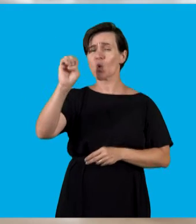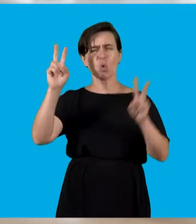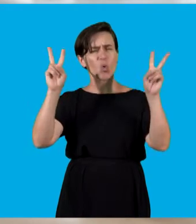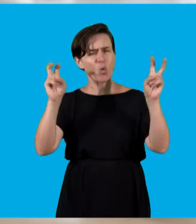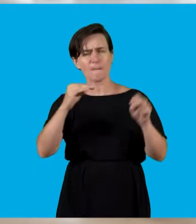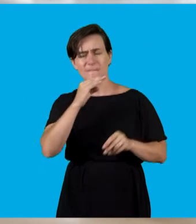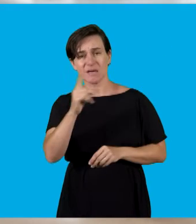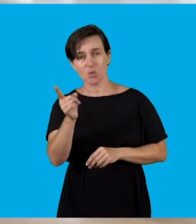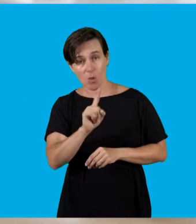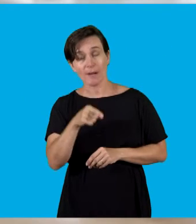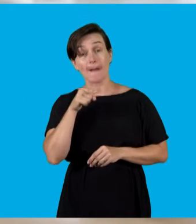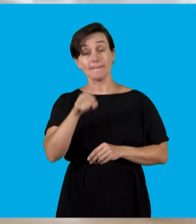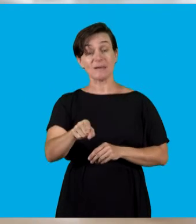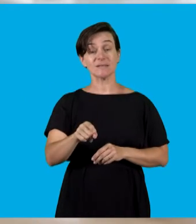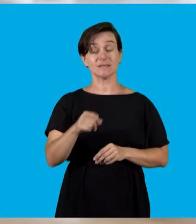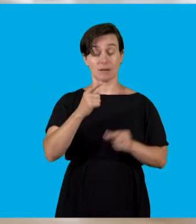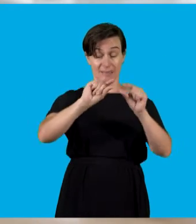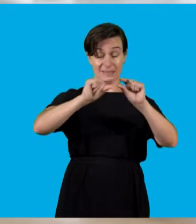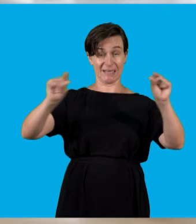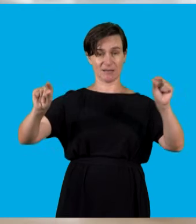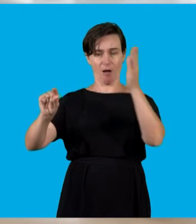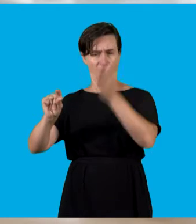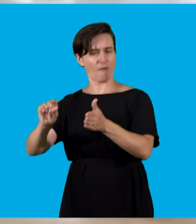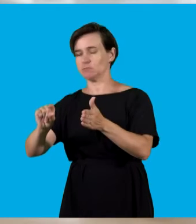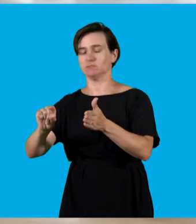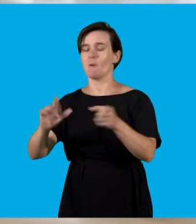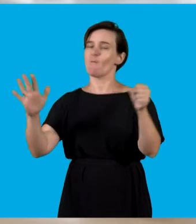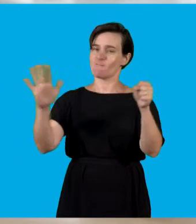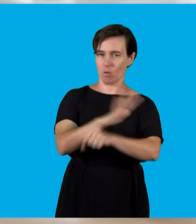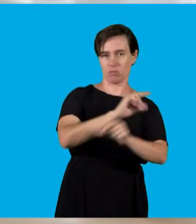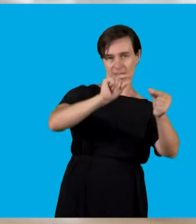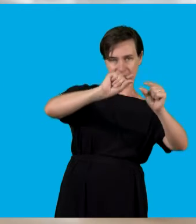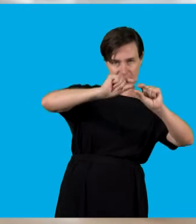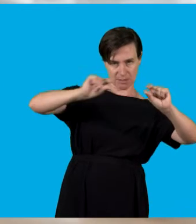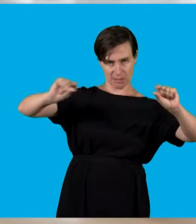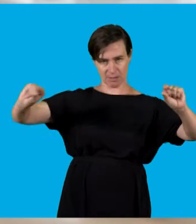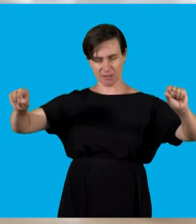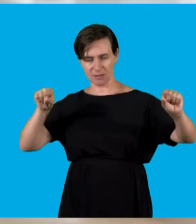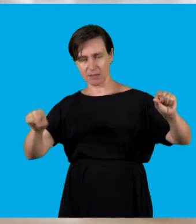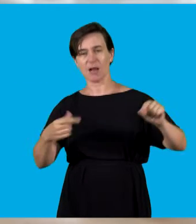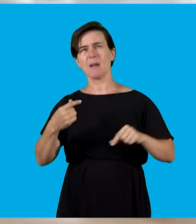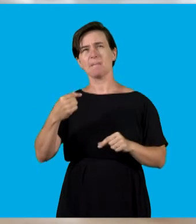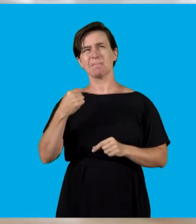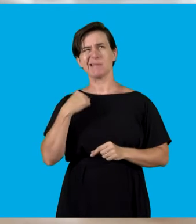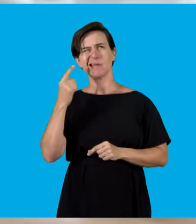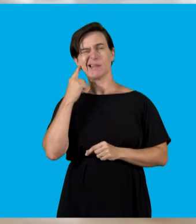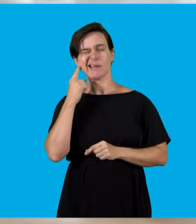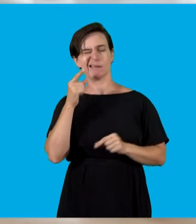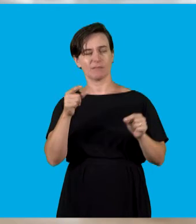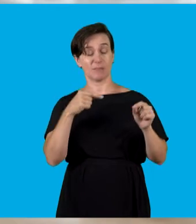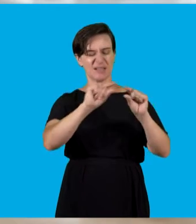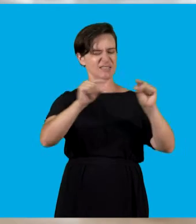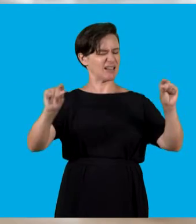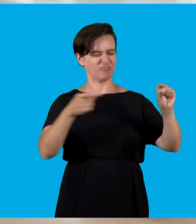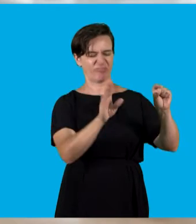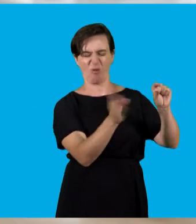the sentence from the beginning up until the end. You don't just quote what you think the question